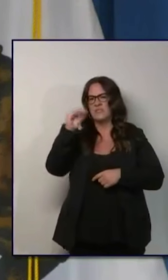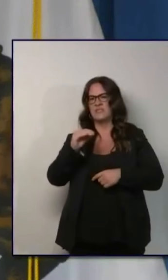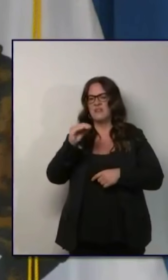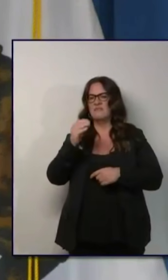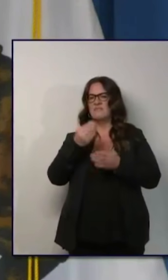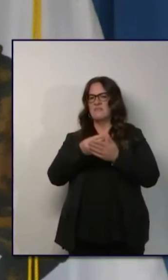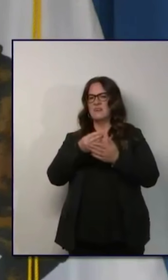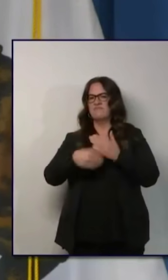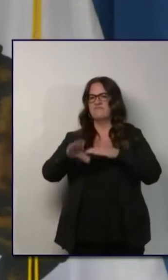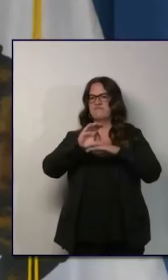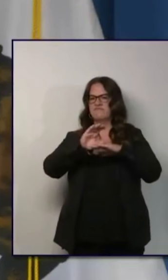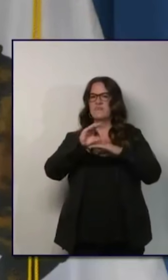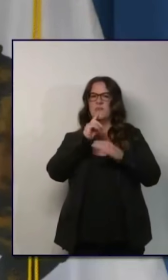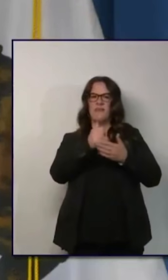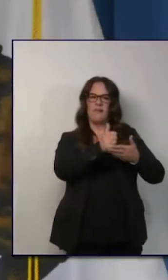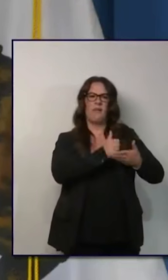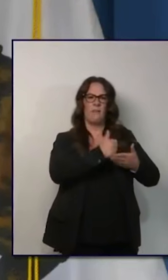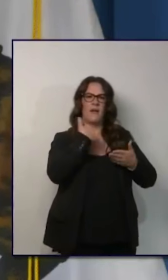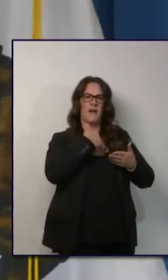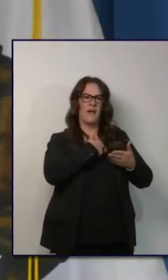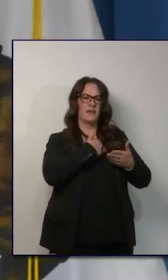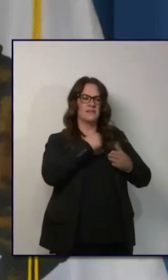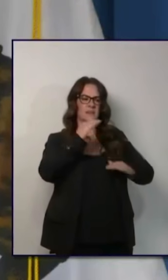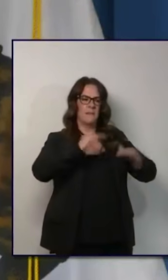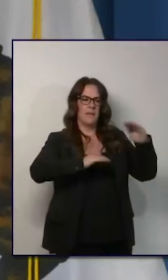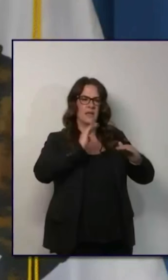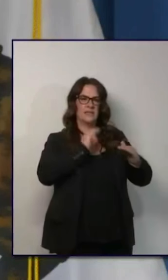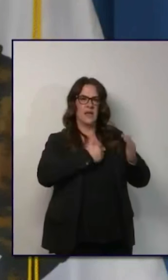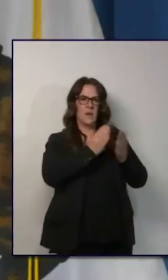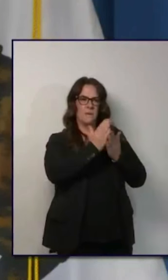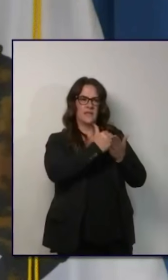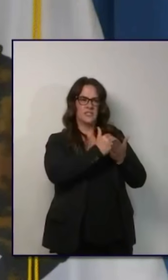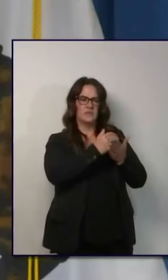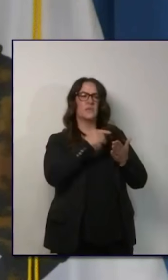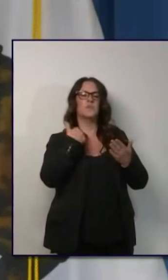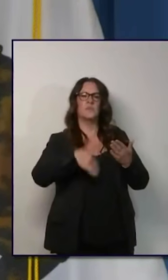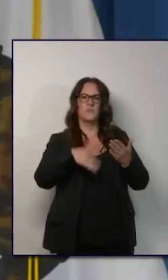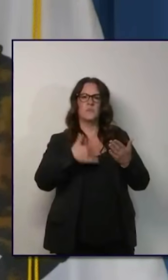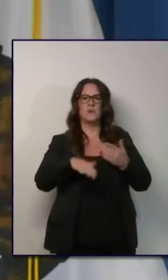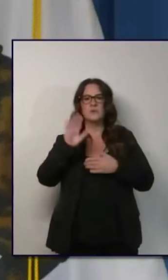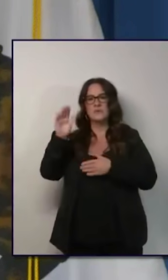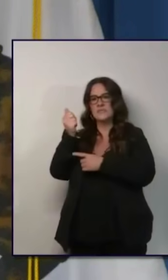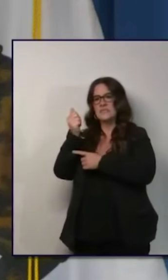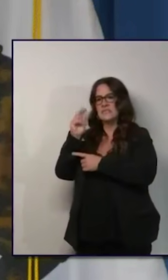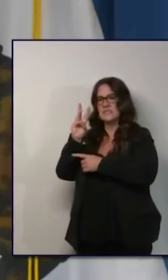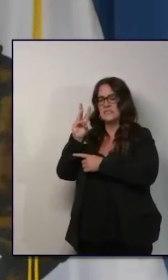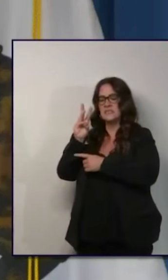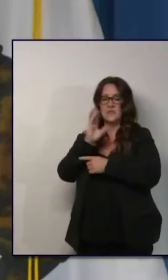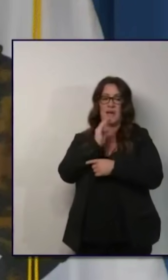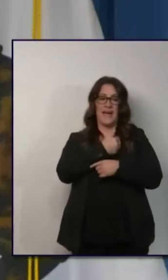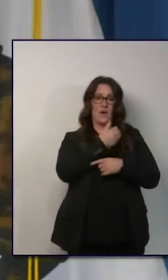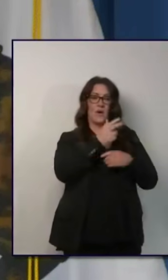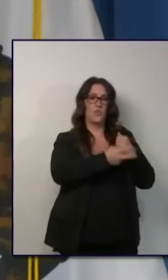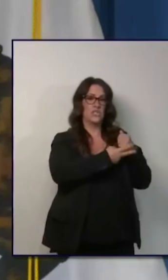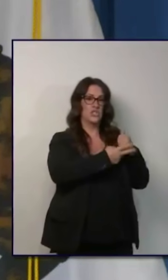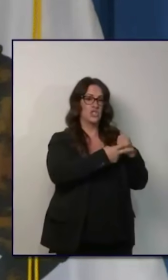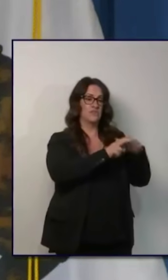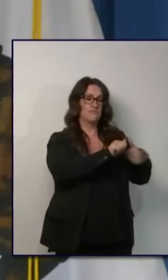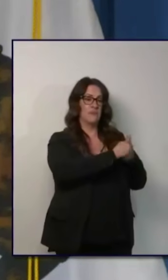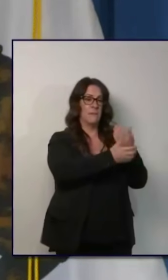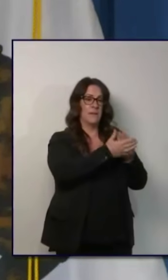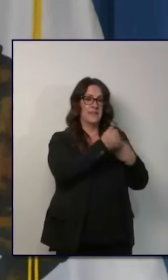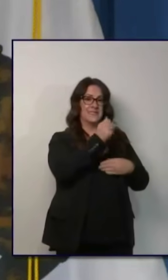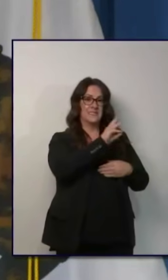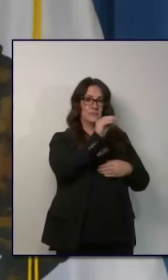terms of ultimately balancing our budget. So 16% relief from reserves, 15%